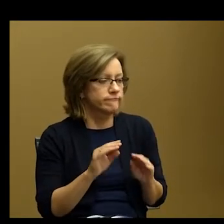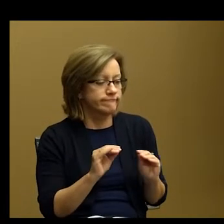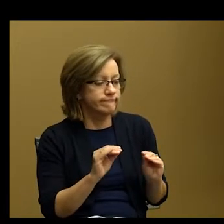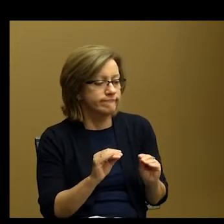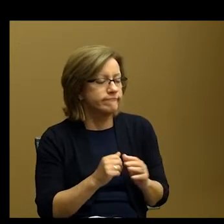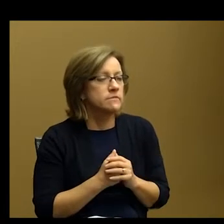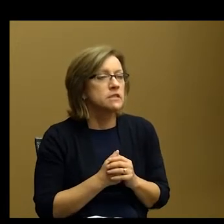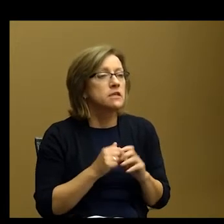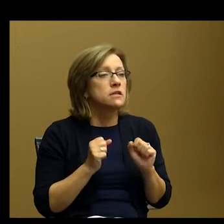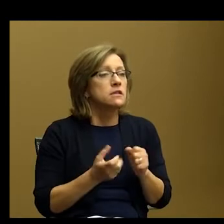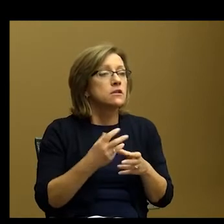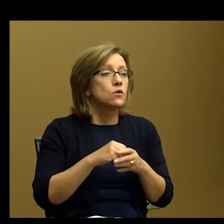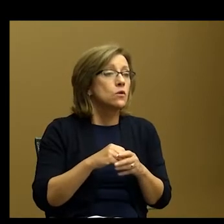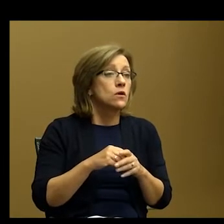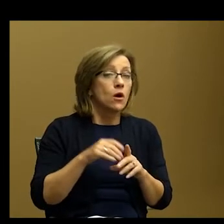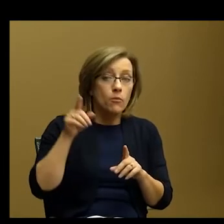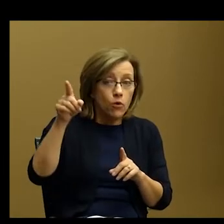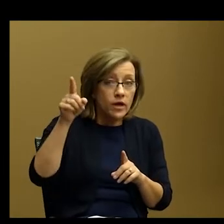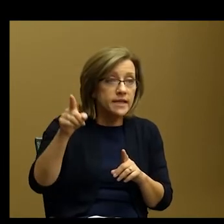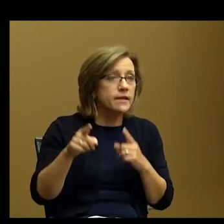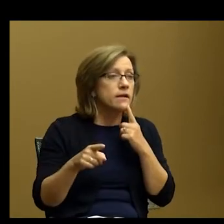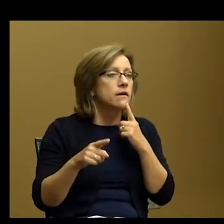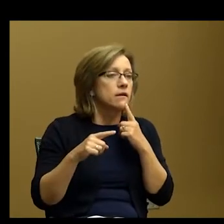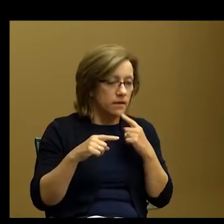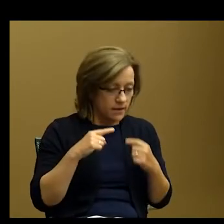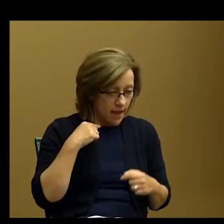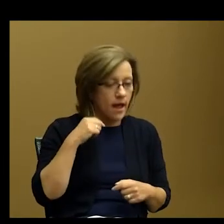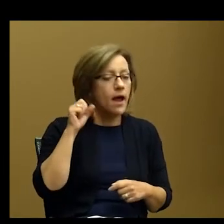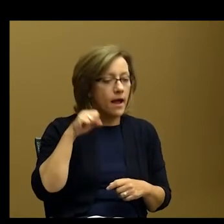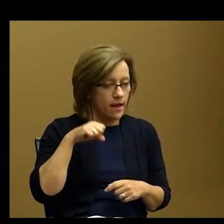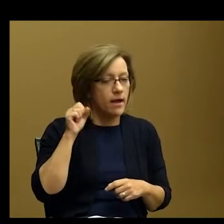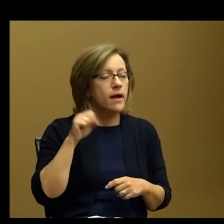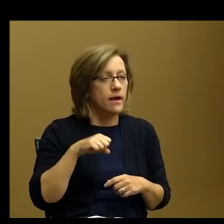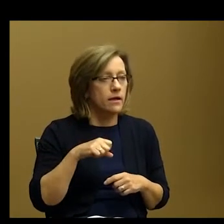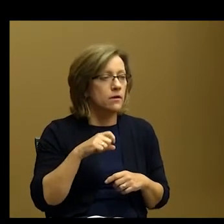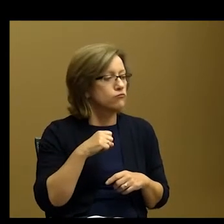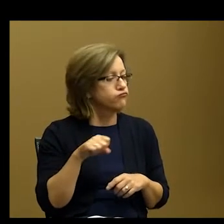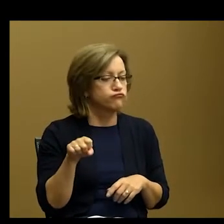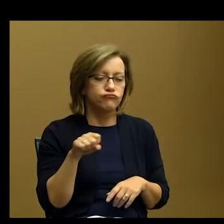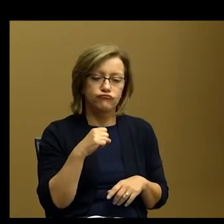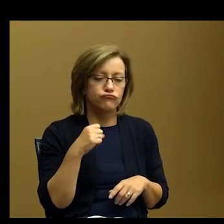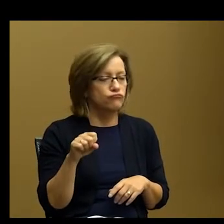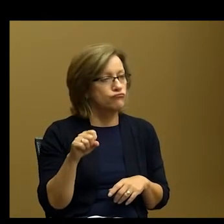those can include pointing, nodding, shaking the head,